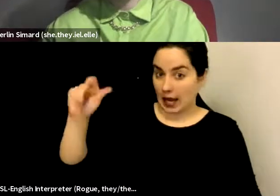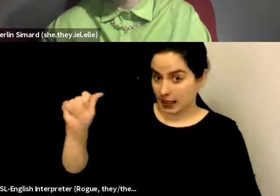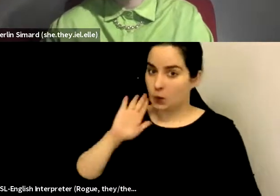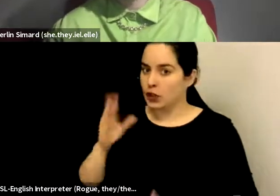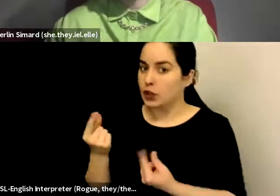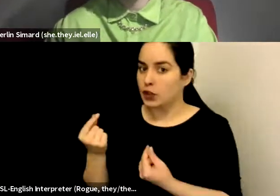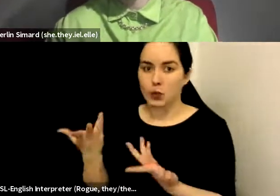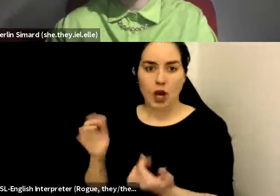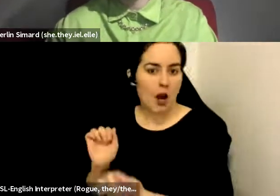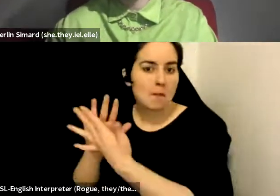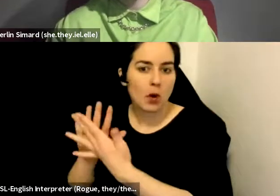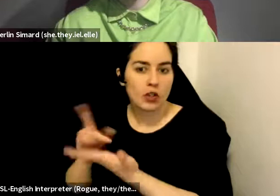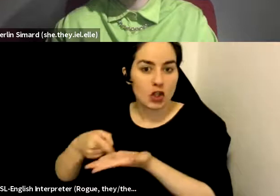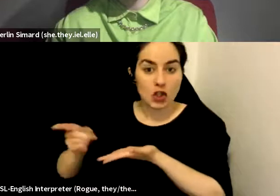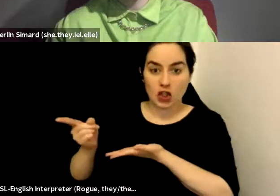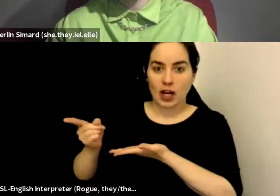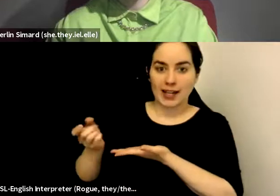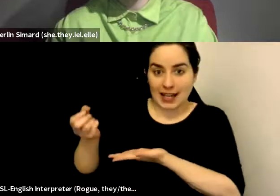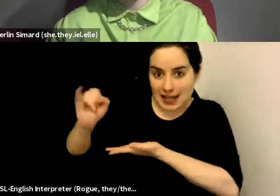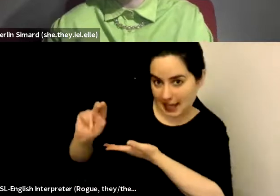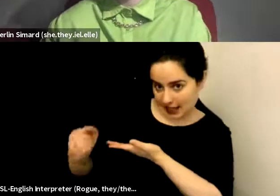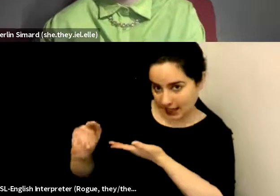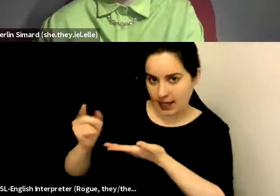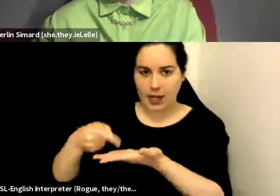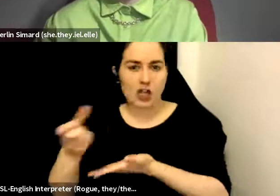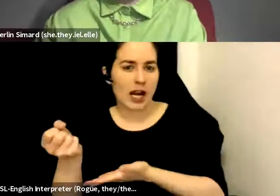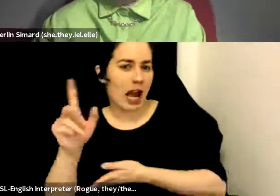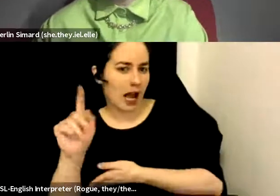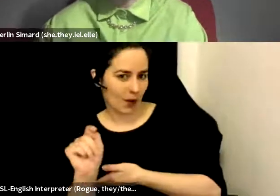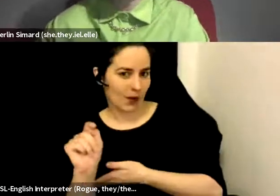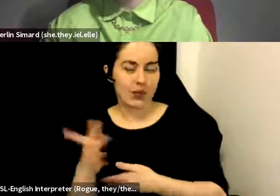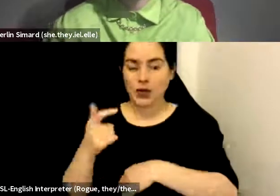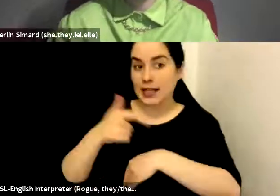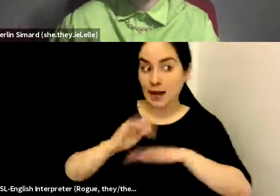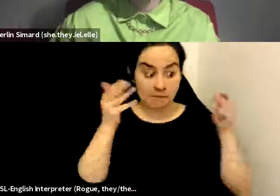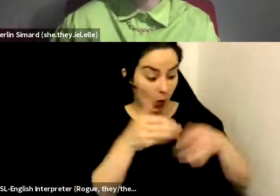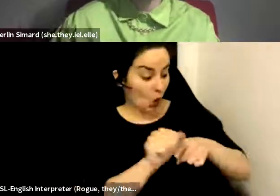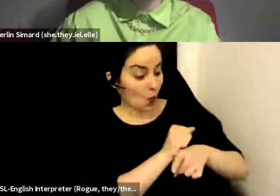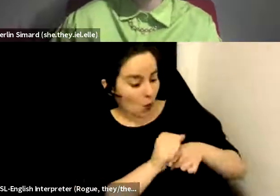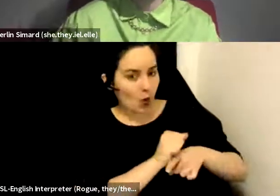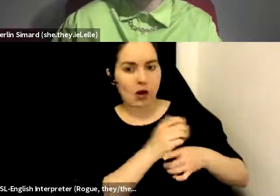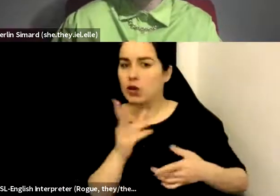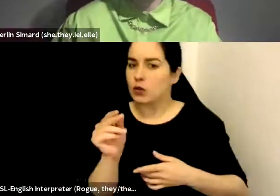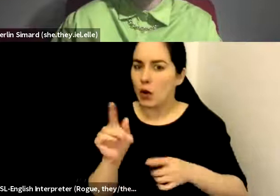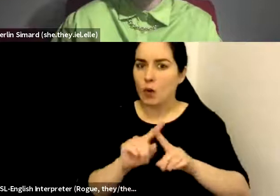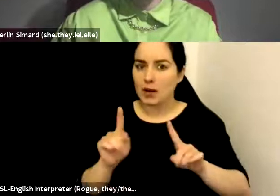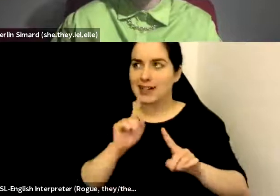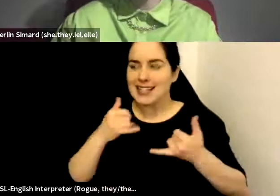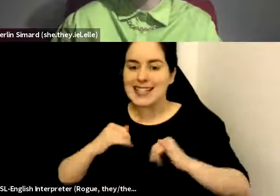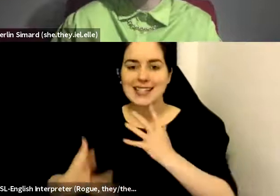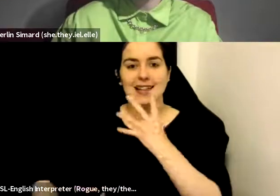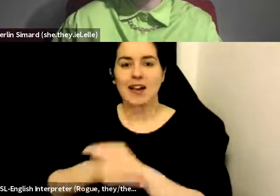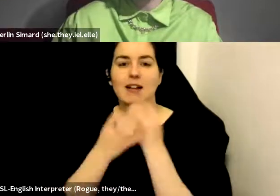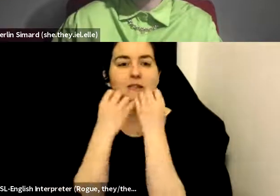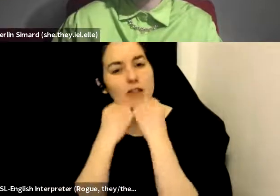that's time that gets taken away from the work, but it's not actually taking away from the work, it's adding to the work. And just, like,